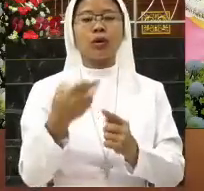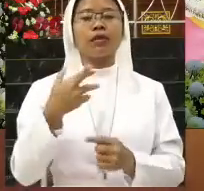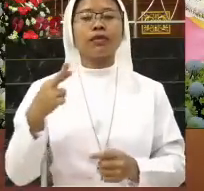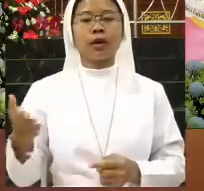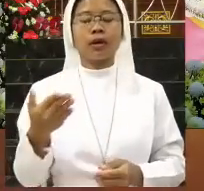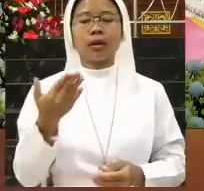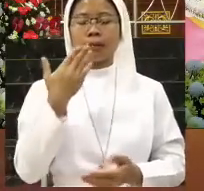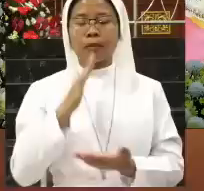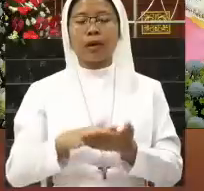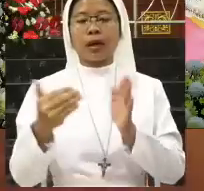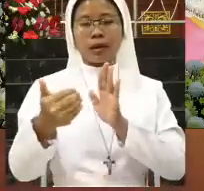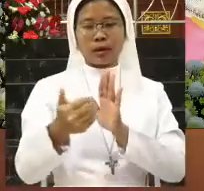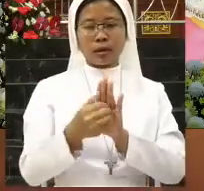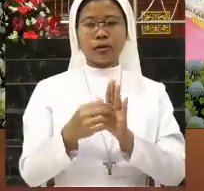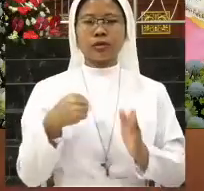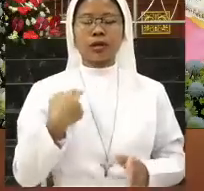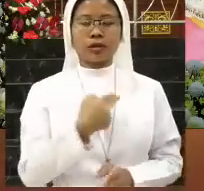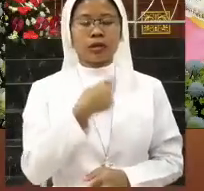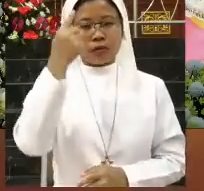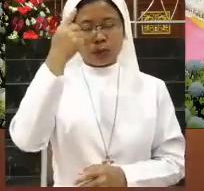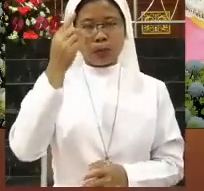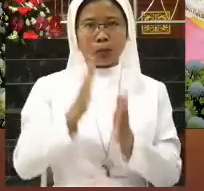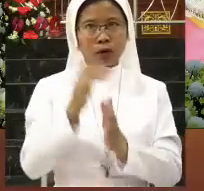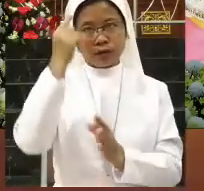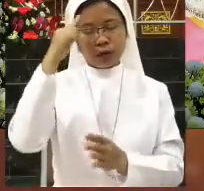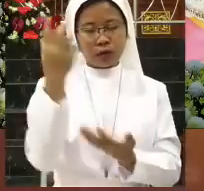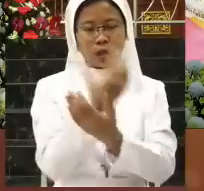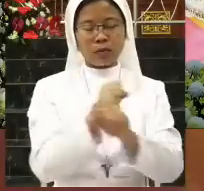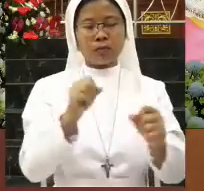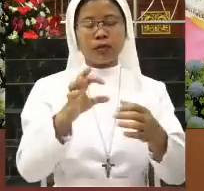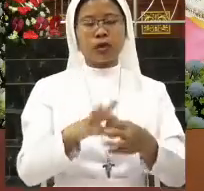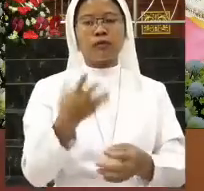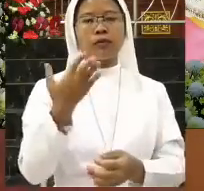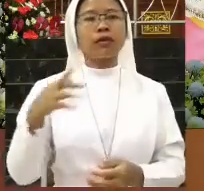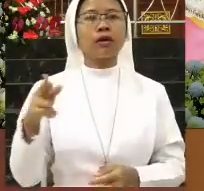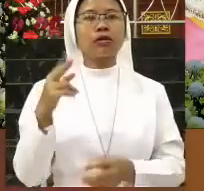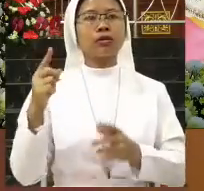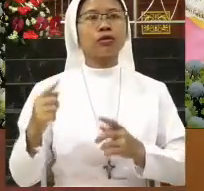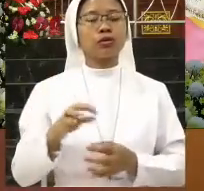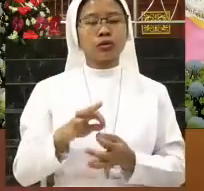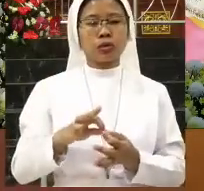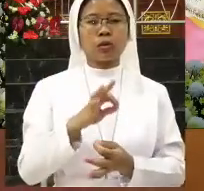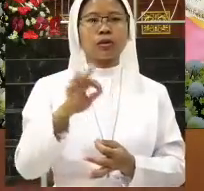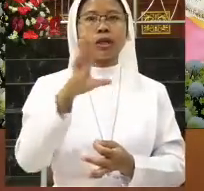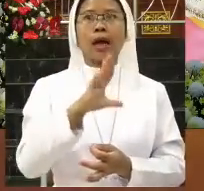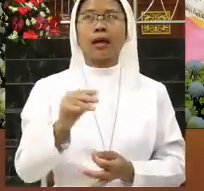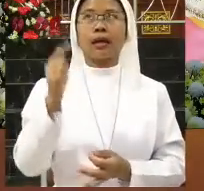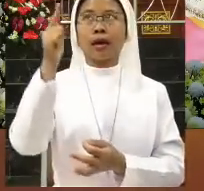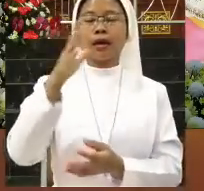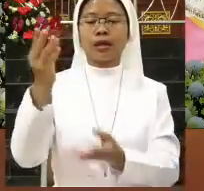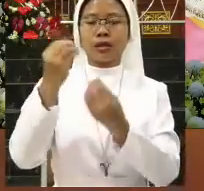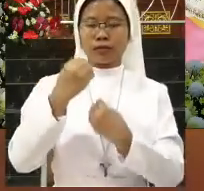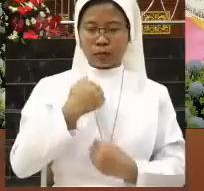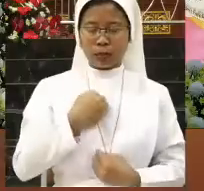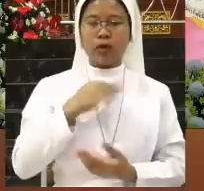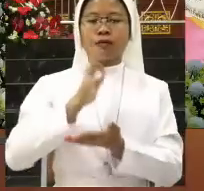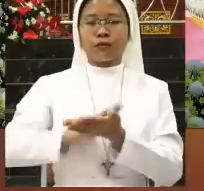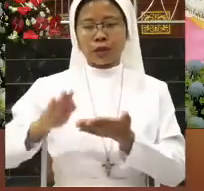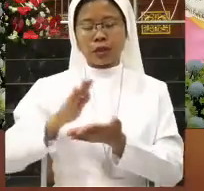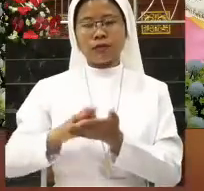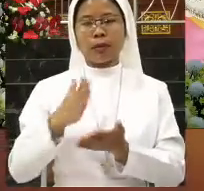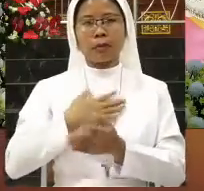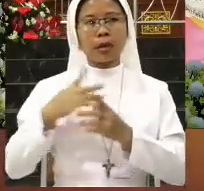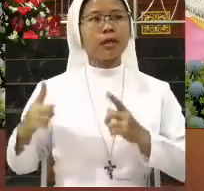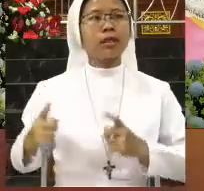wishing them the salvation of their souls, that the Lord may also have compassion on me, forgiving my sins